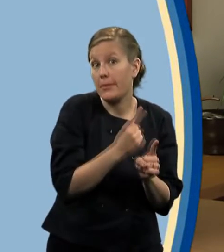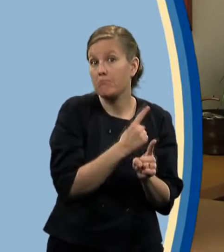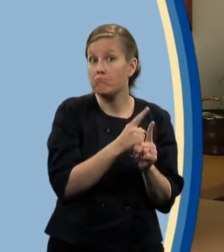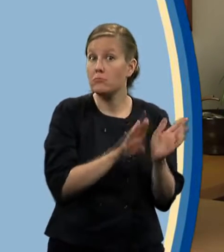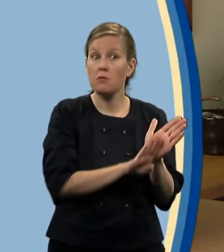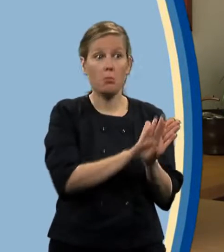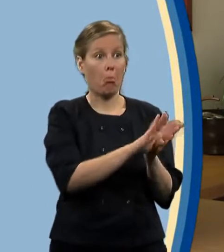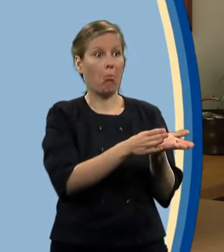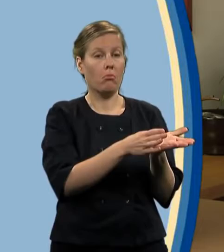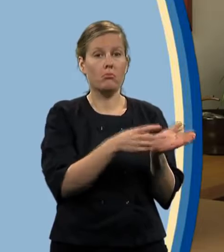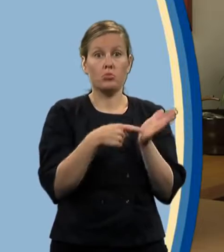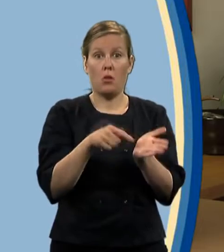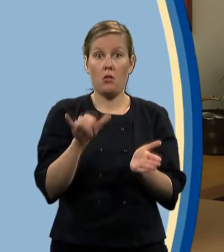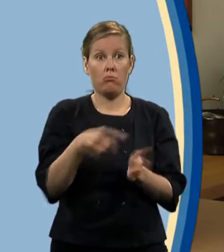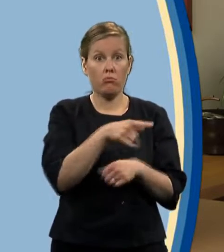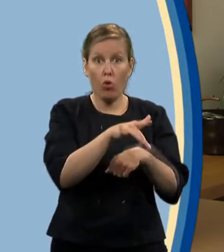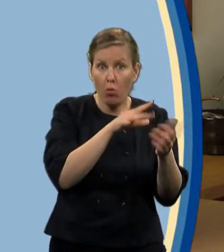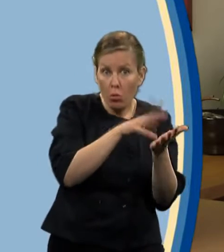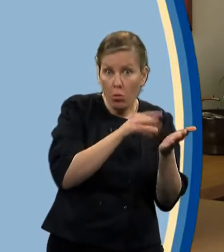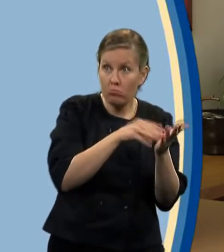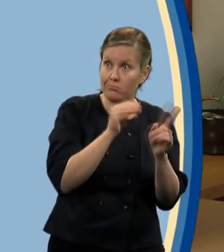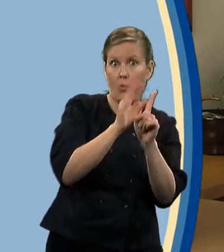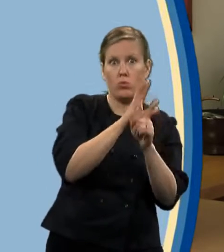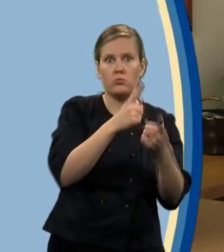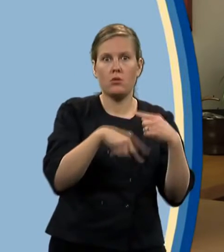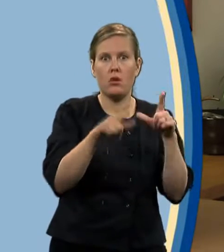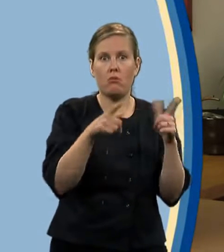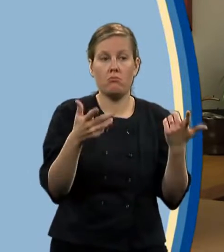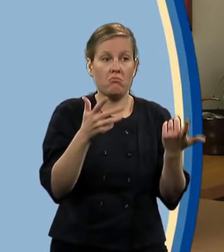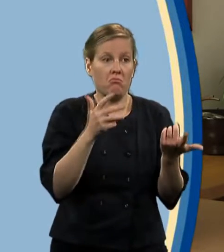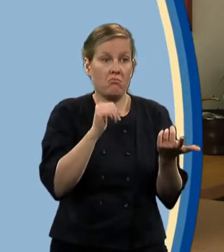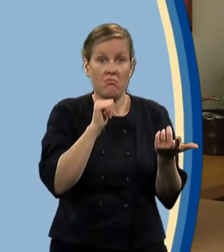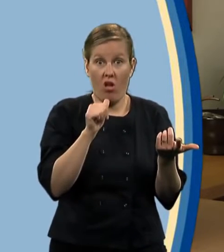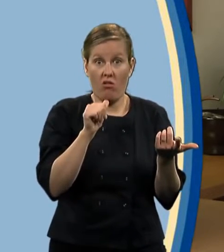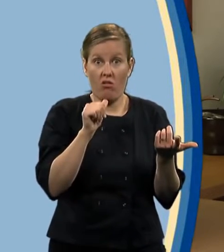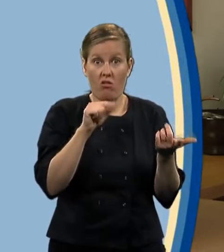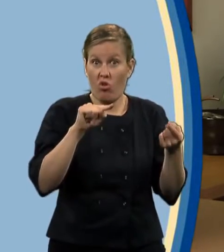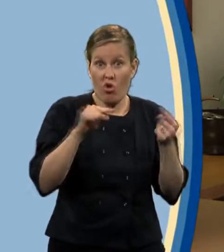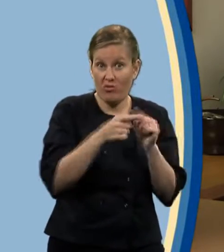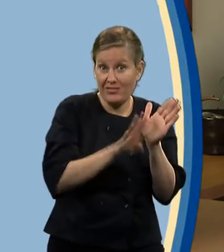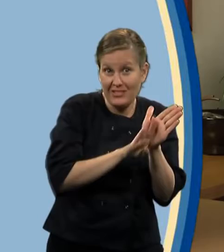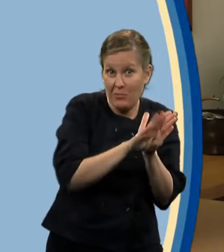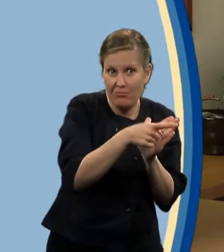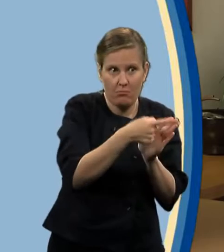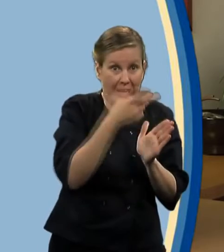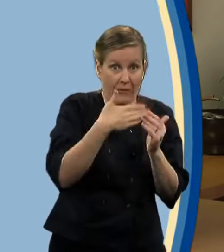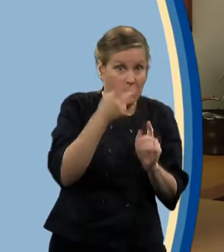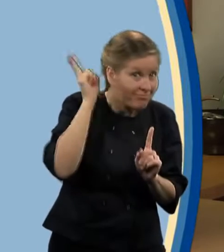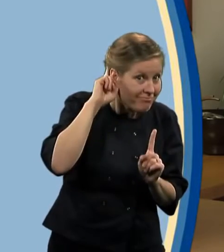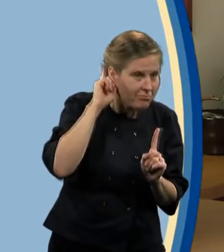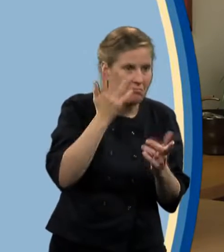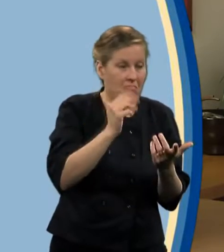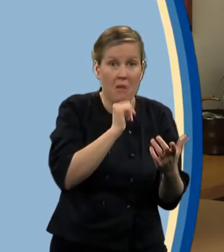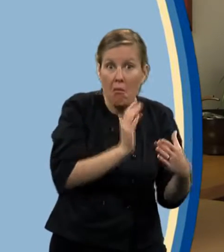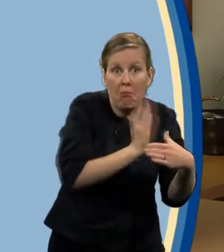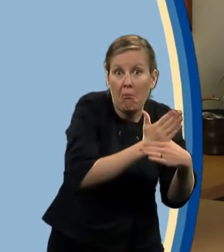with a cochlear implant did not hurt the development of auditory tissue, didn't interrupt it, didn't impede it, didn't cause it to be